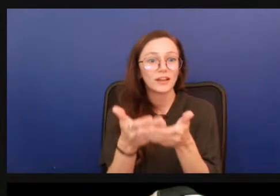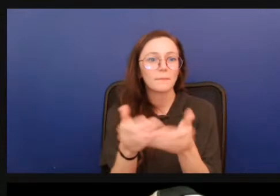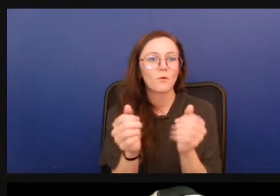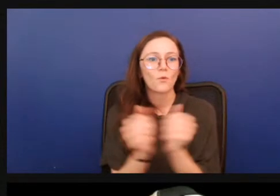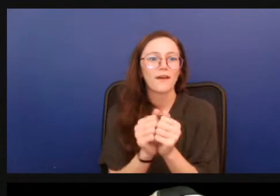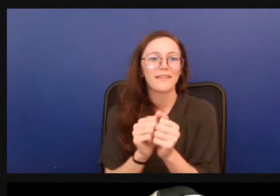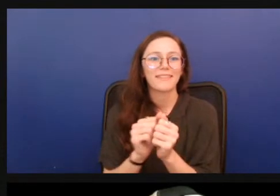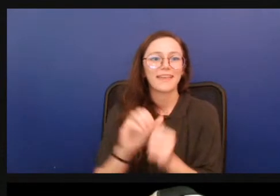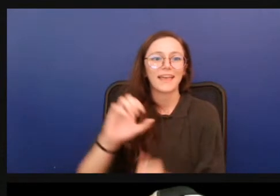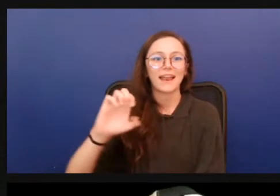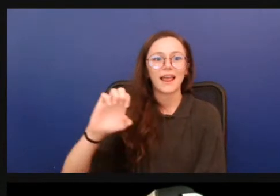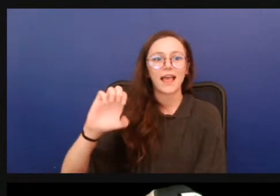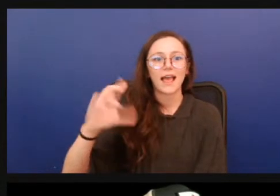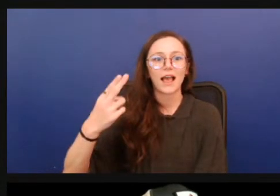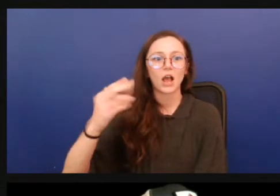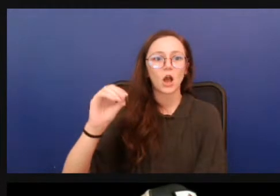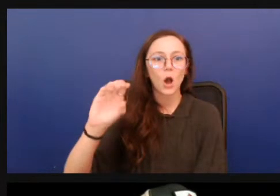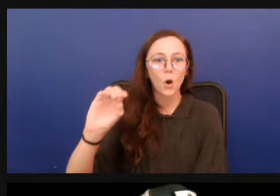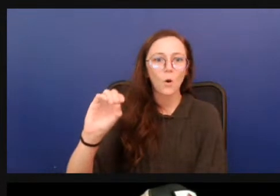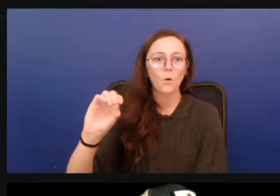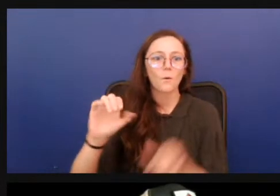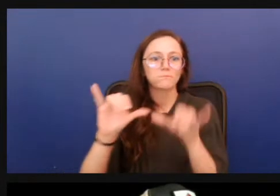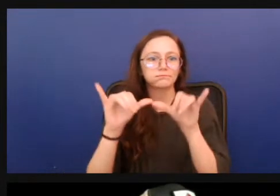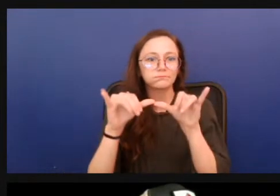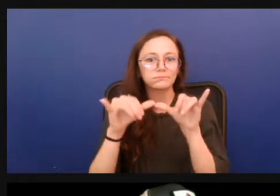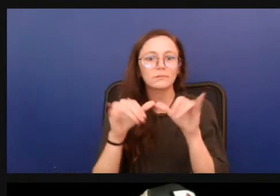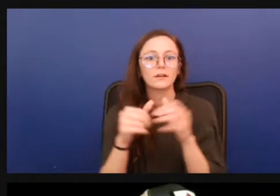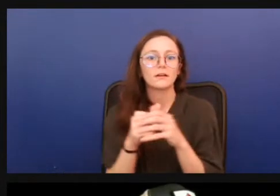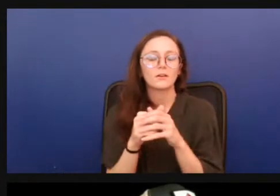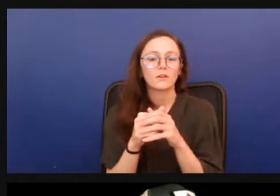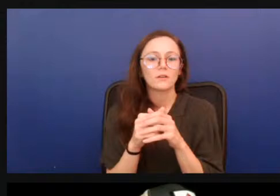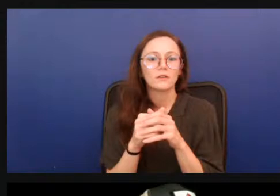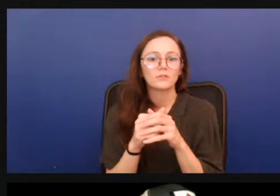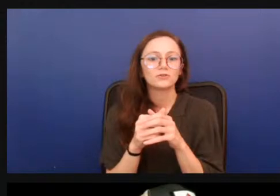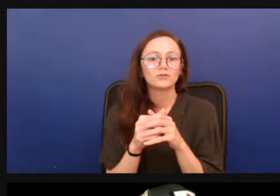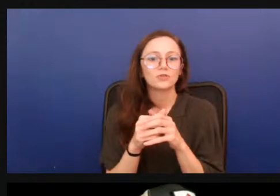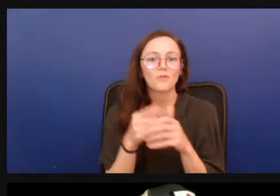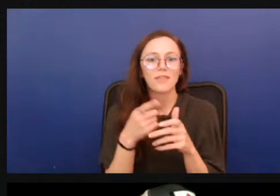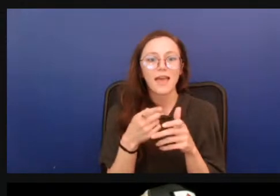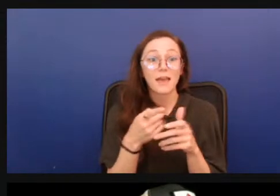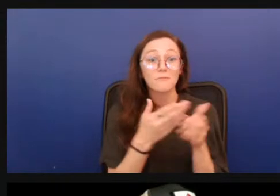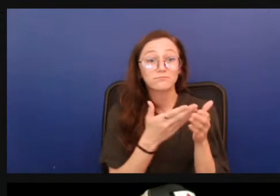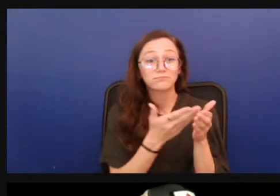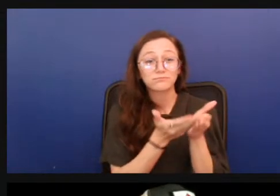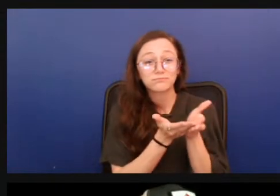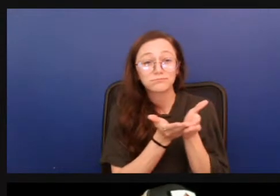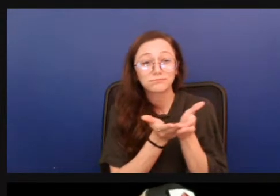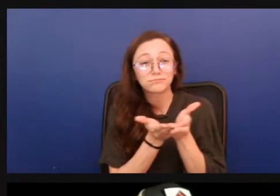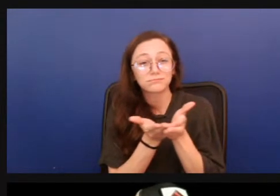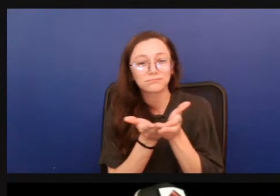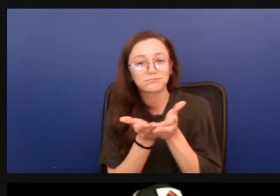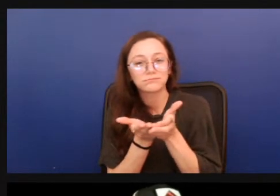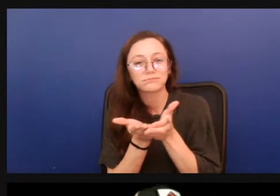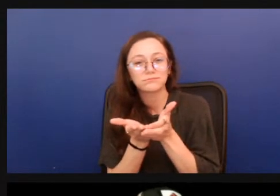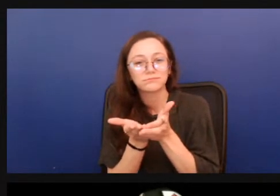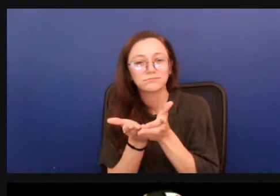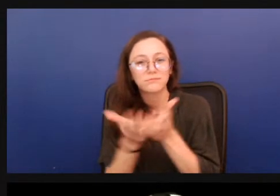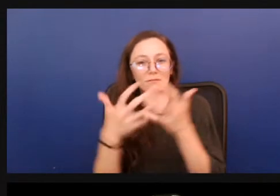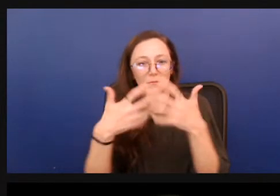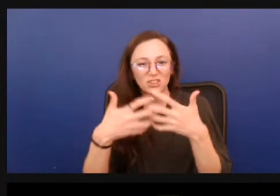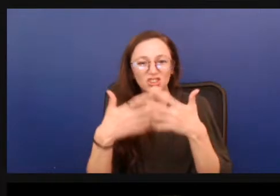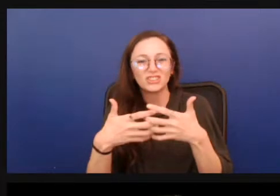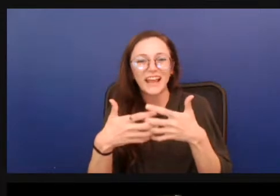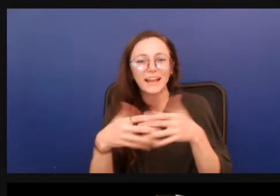line on this map here is a place they towed this instrument through the water to image